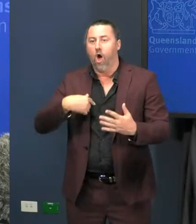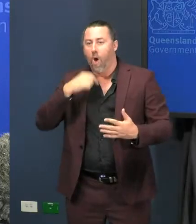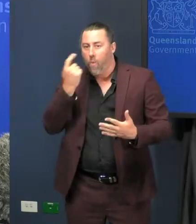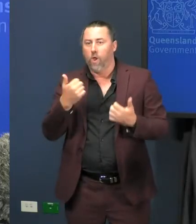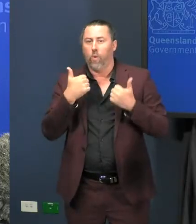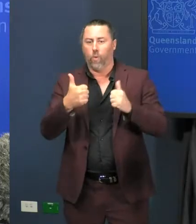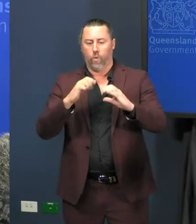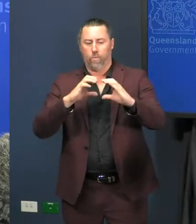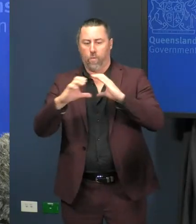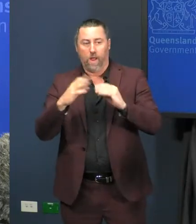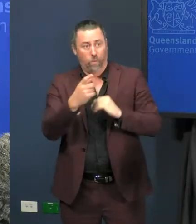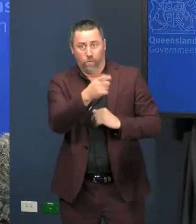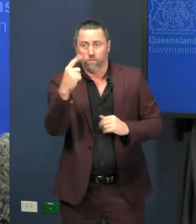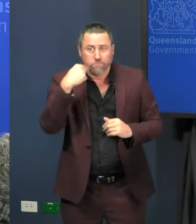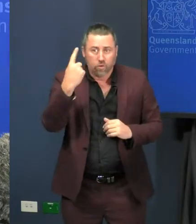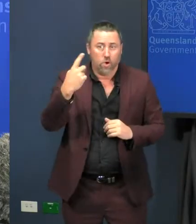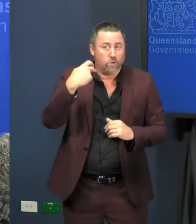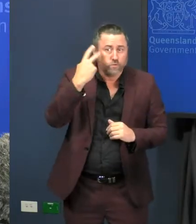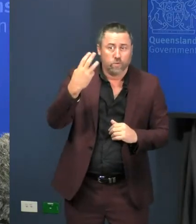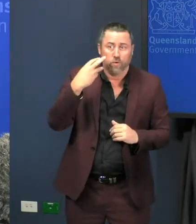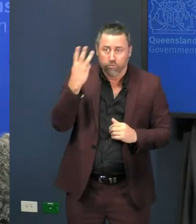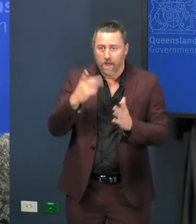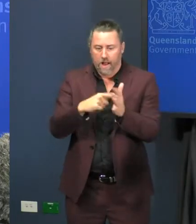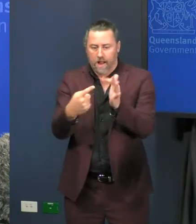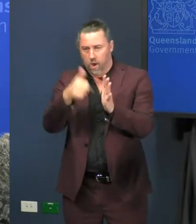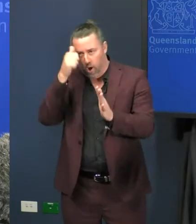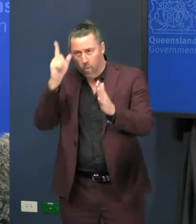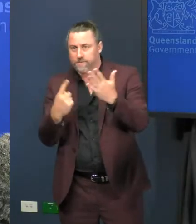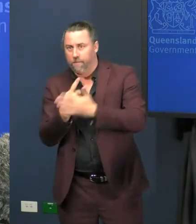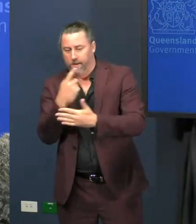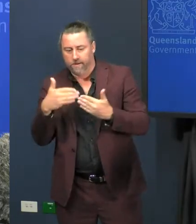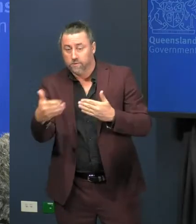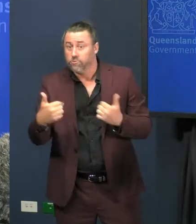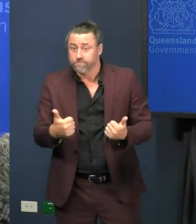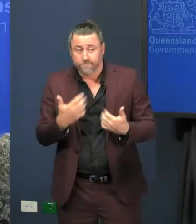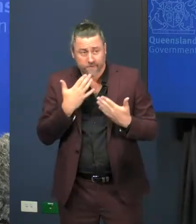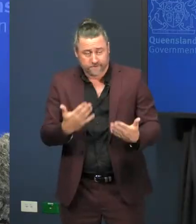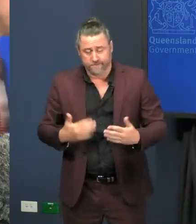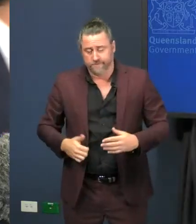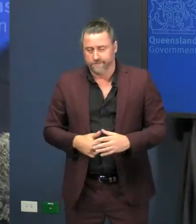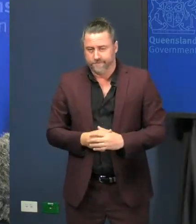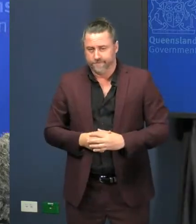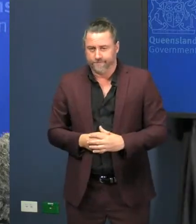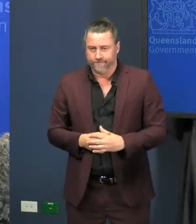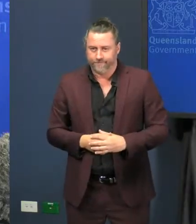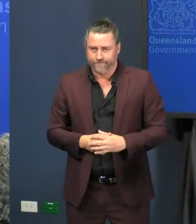cleanly, clearly and timely throughout this journey. Thanks, Matt.